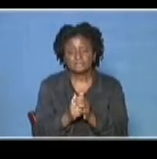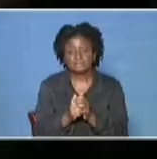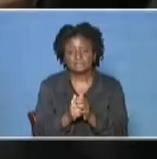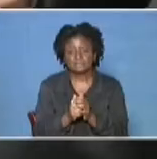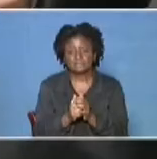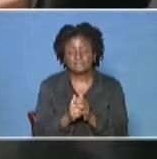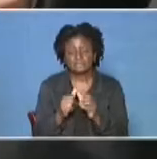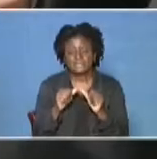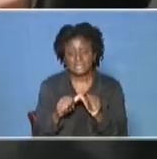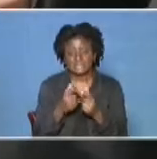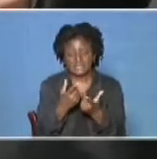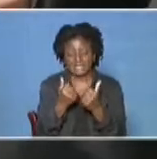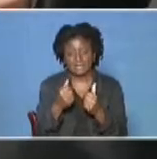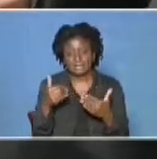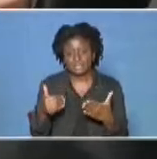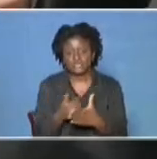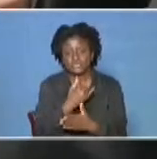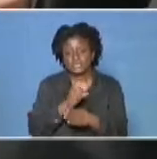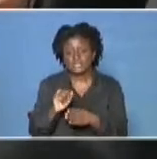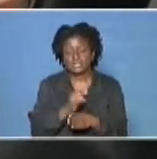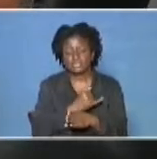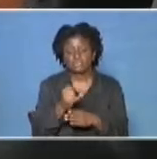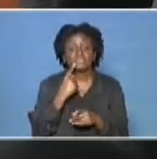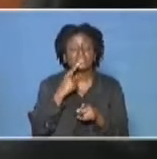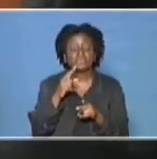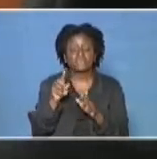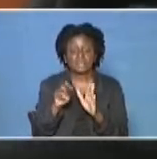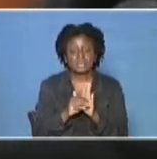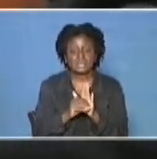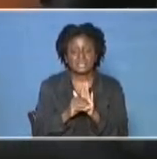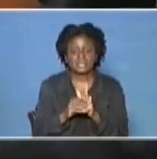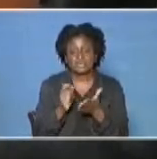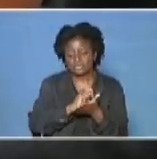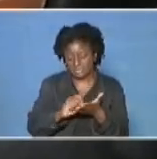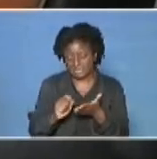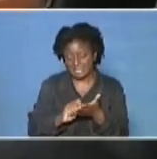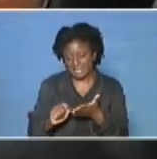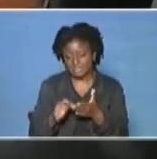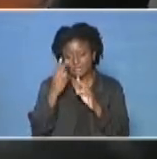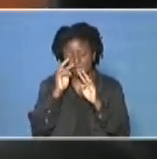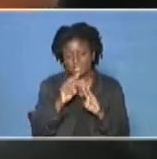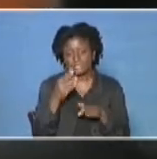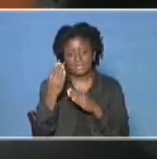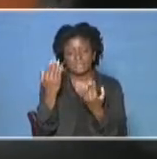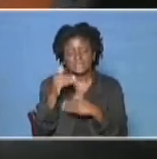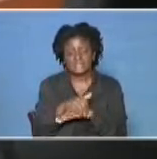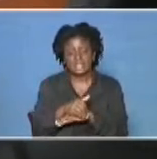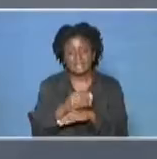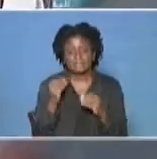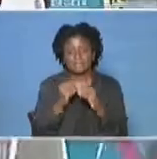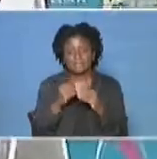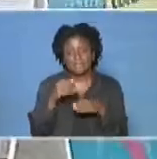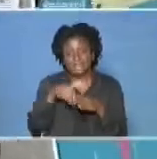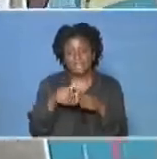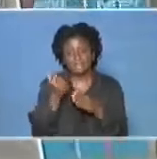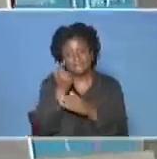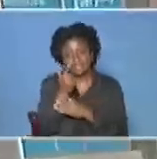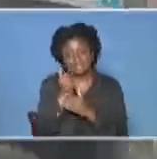Well, still to come, a new industrial agreement inked. You're watching the Bahamas Tonight, the National Report. There's more news in a